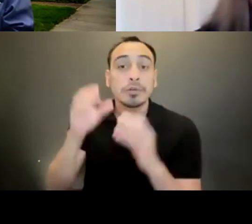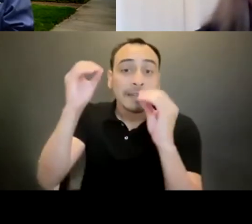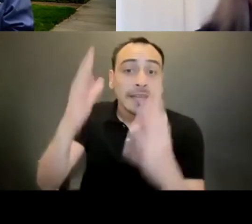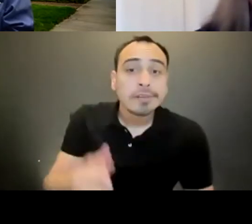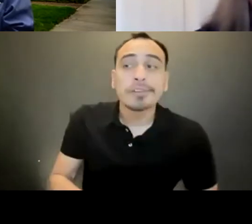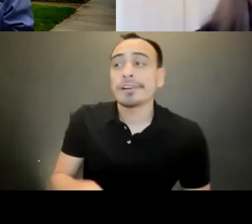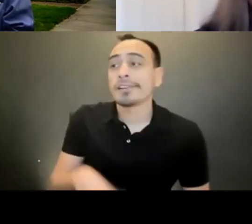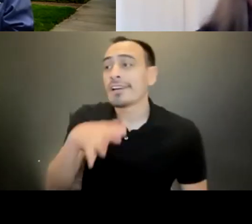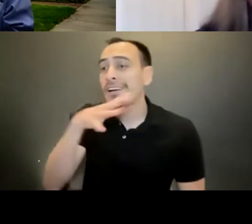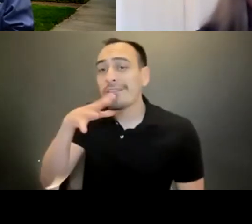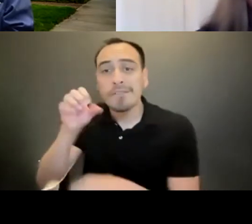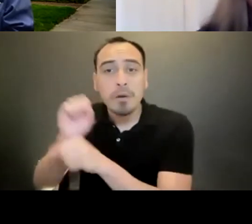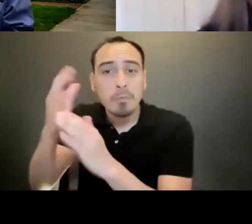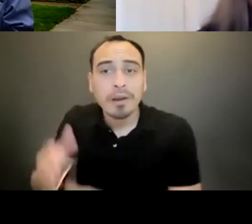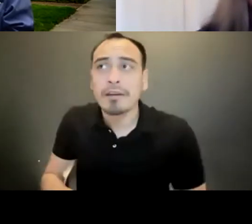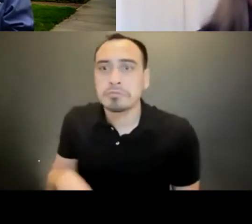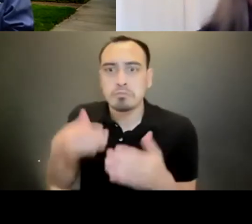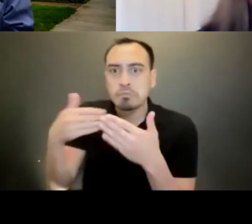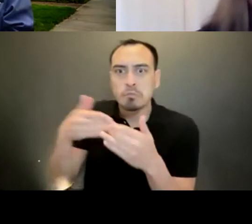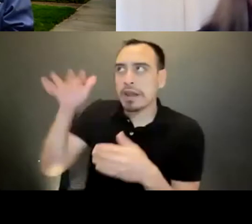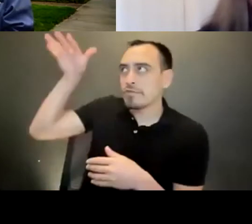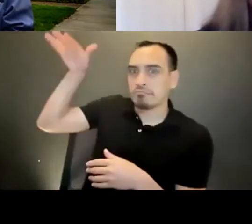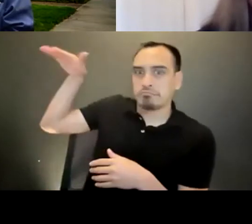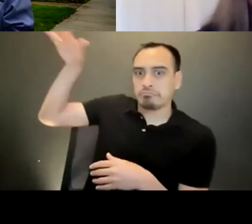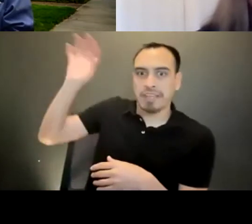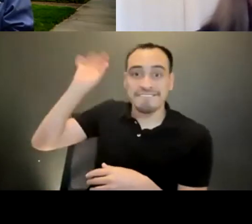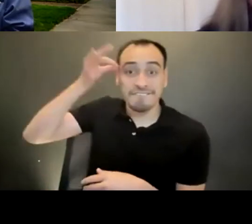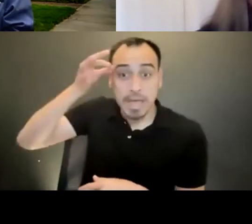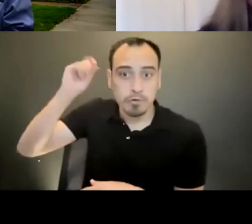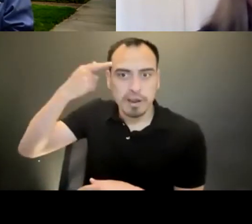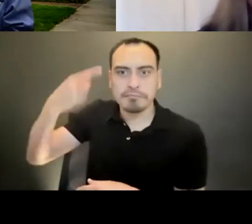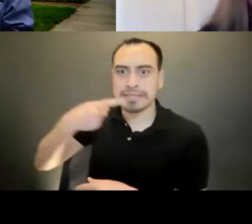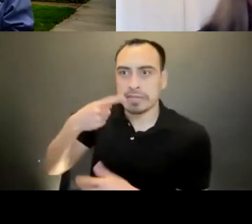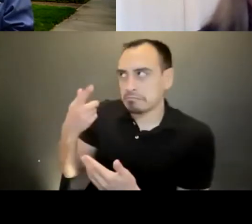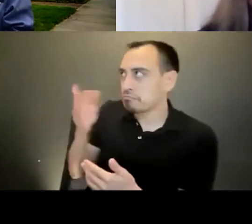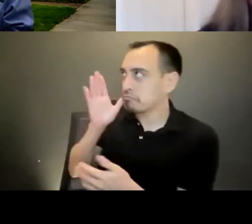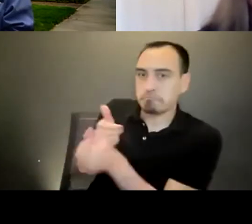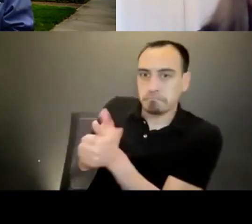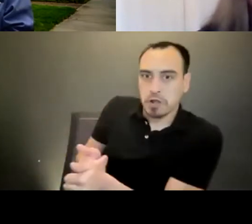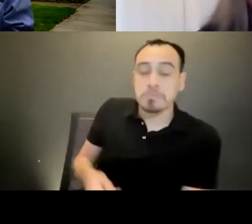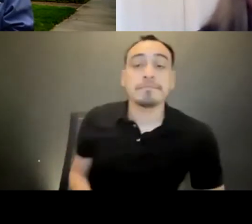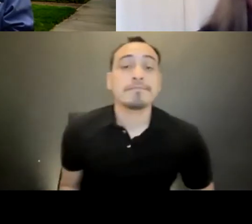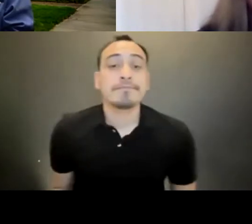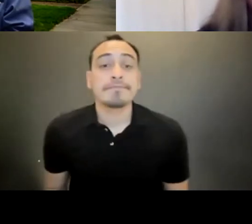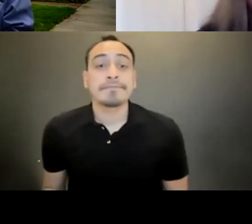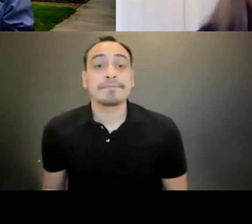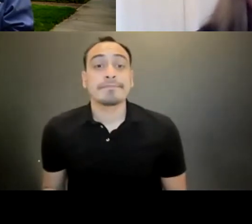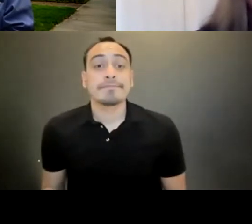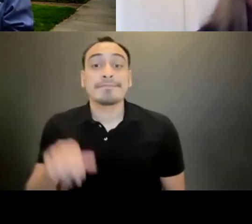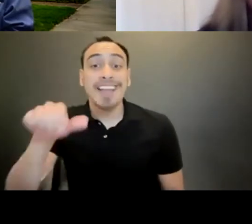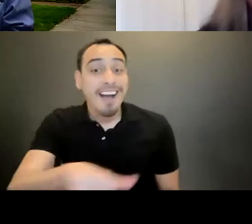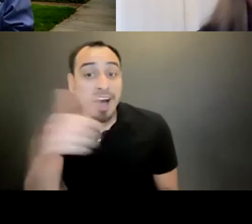what the directive is from the federal government. Then the rest of the doses are divided